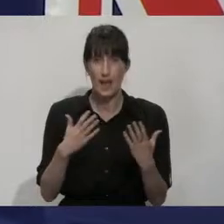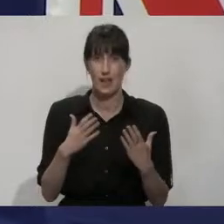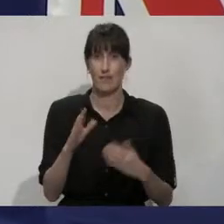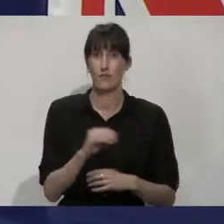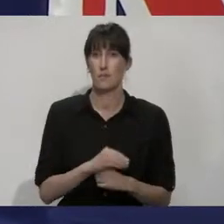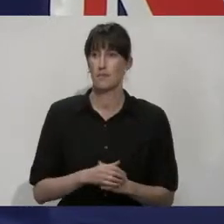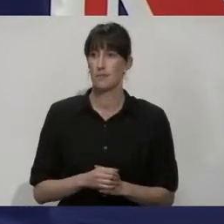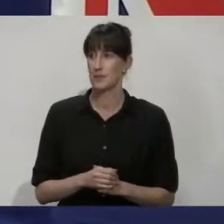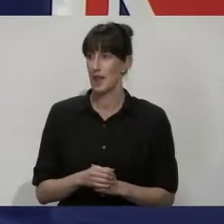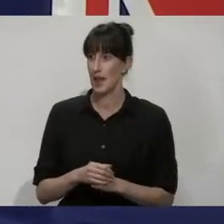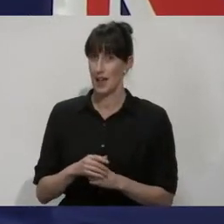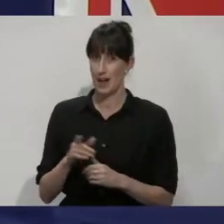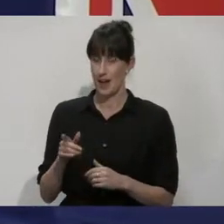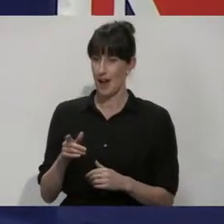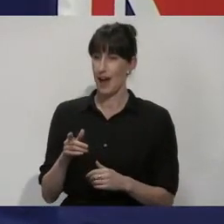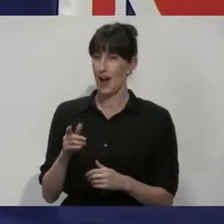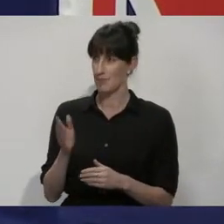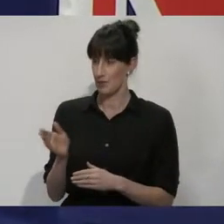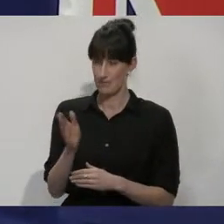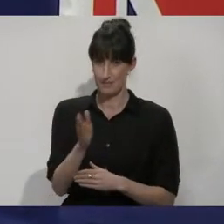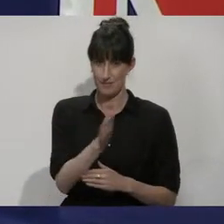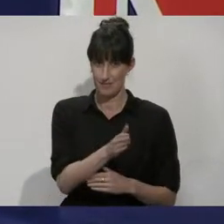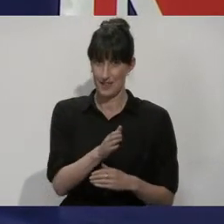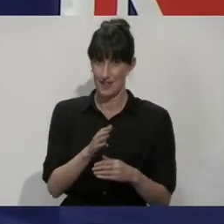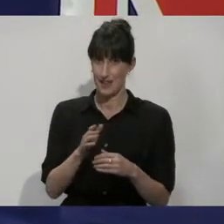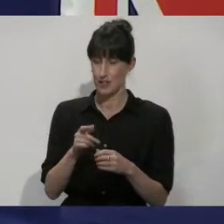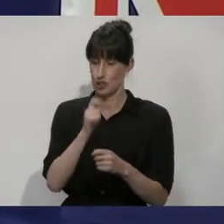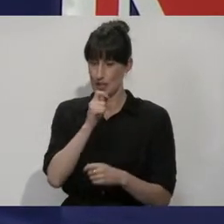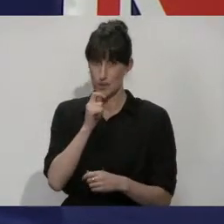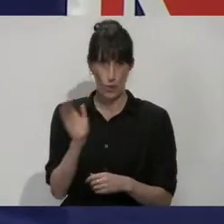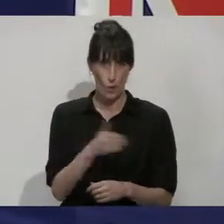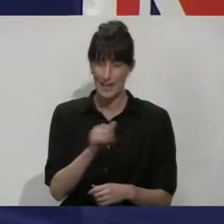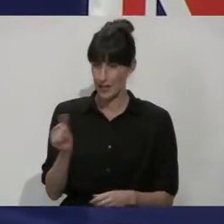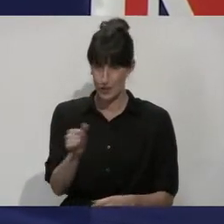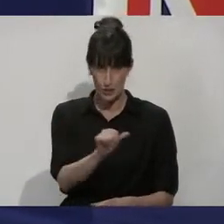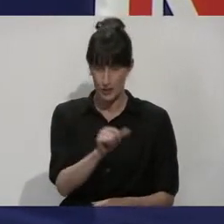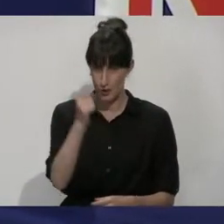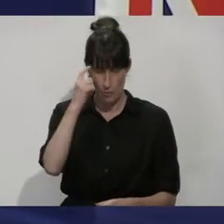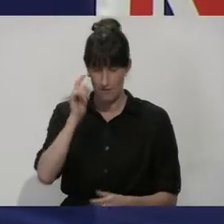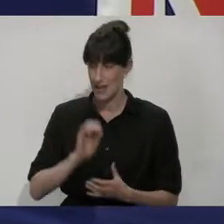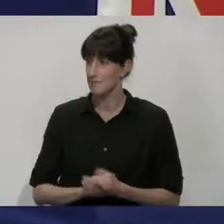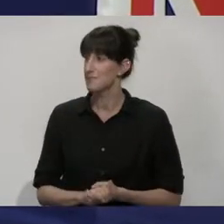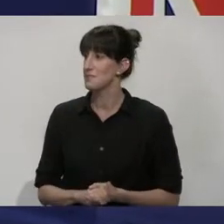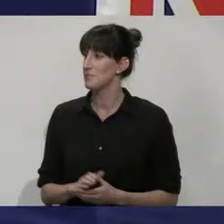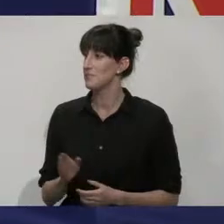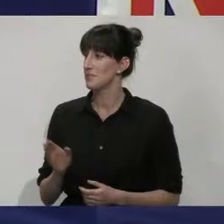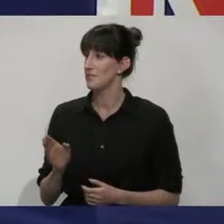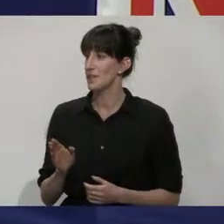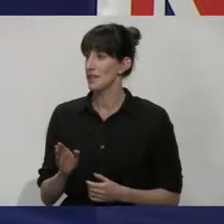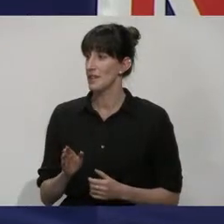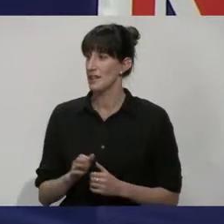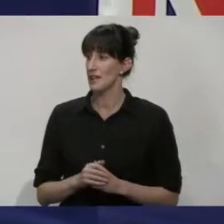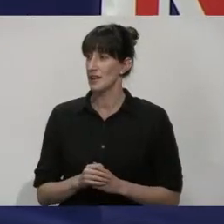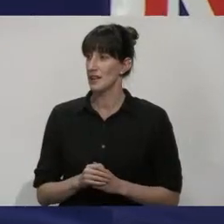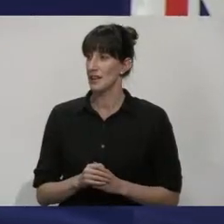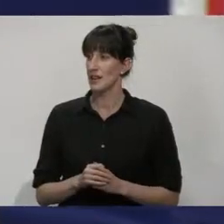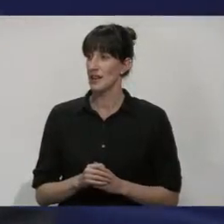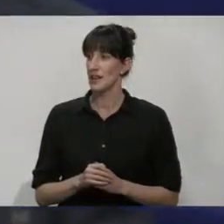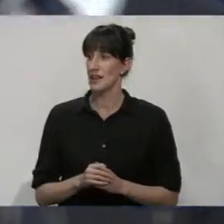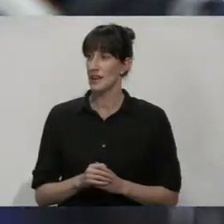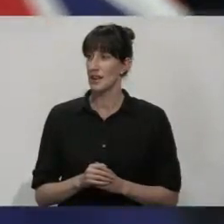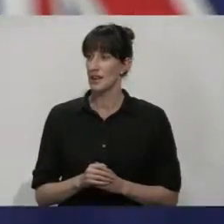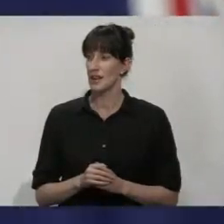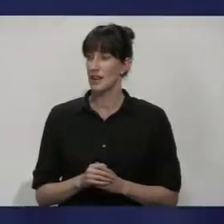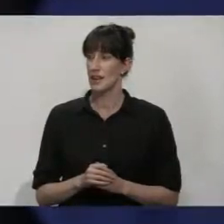so that you all get a turn. Any future outbreaks, are you expecting a similar response? In other words, to have the region in